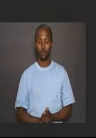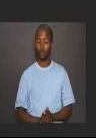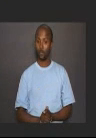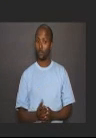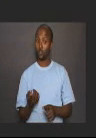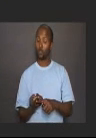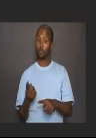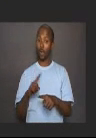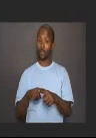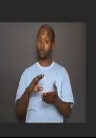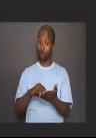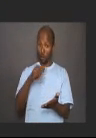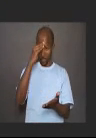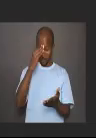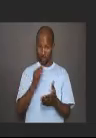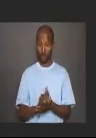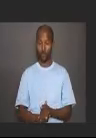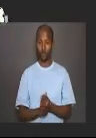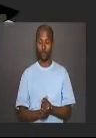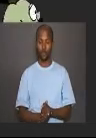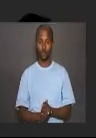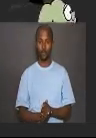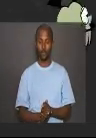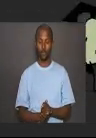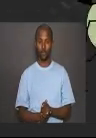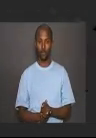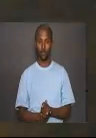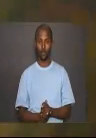Let's get back to our lesson.